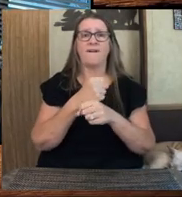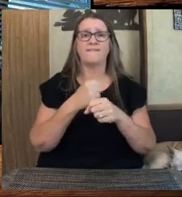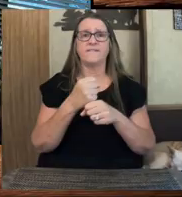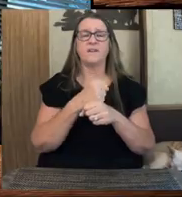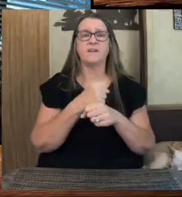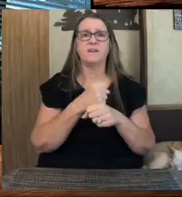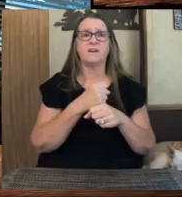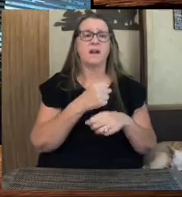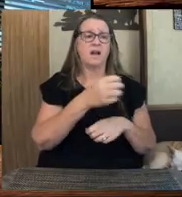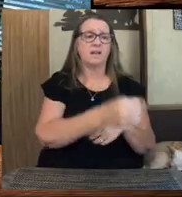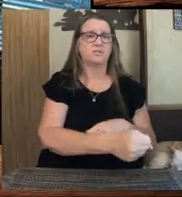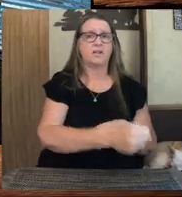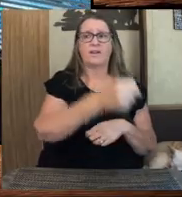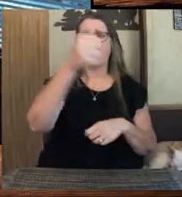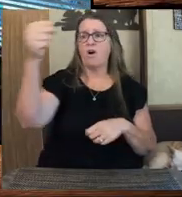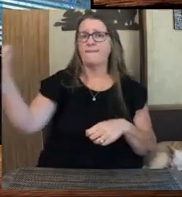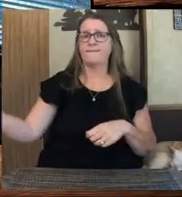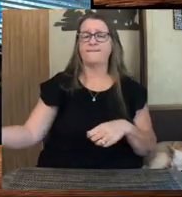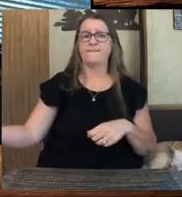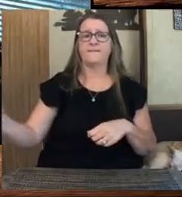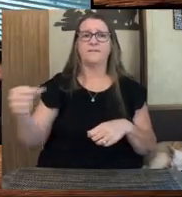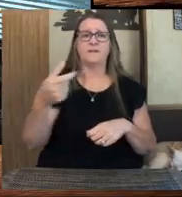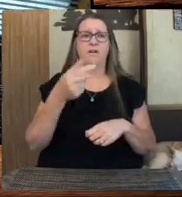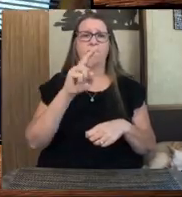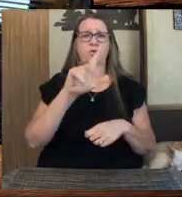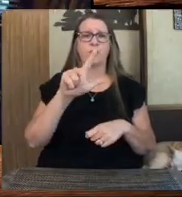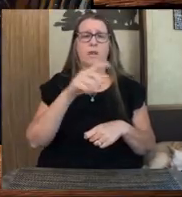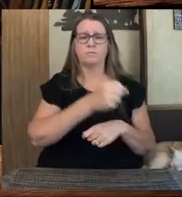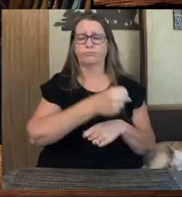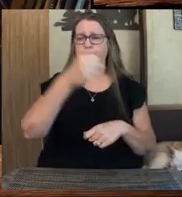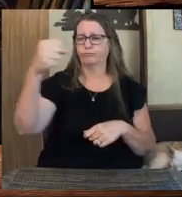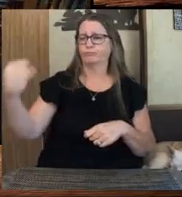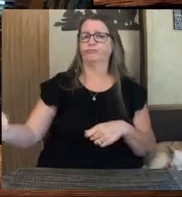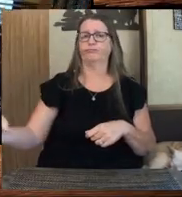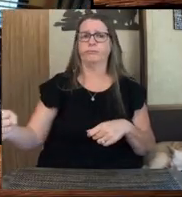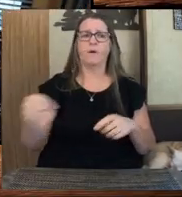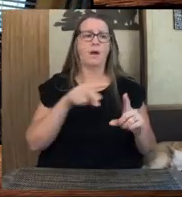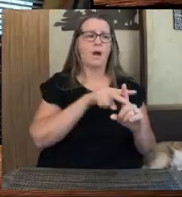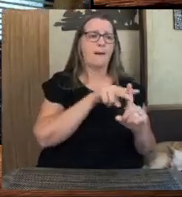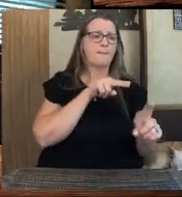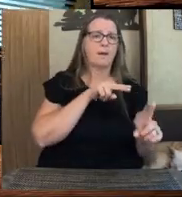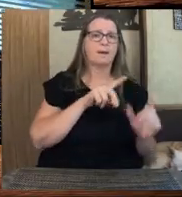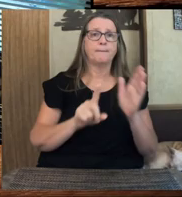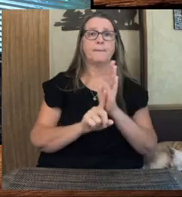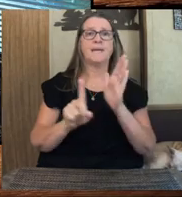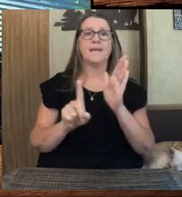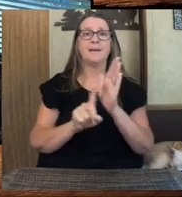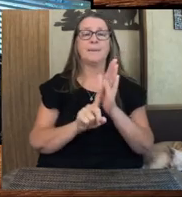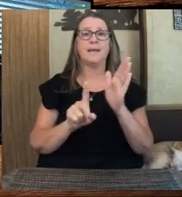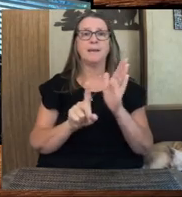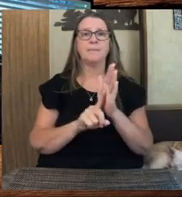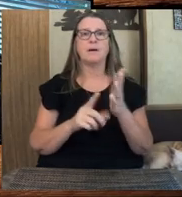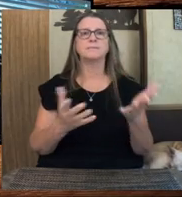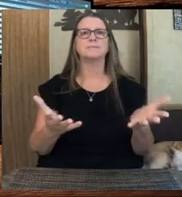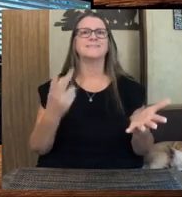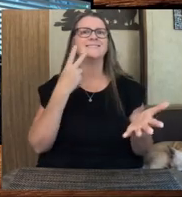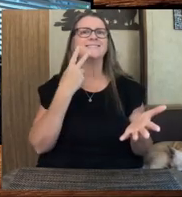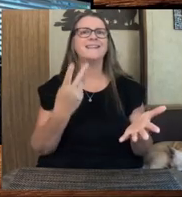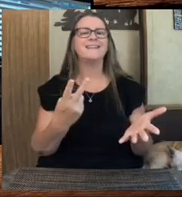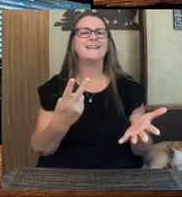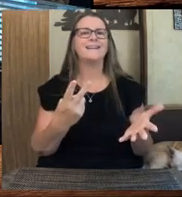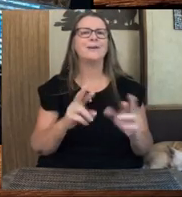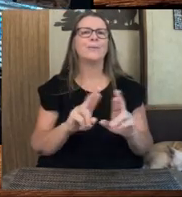done making the coffee, I just simply take it off, put it on the grill over here, unplug it, and in a